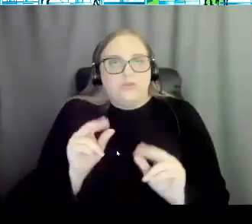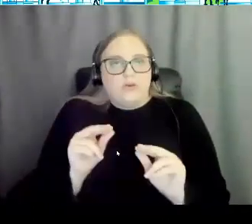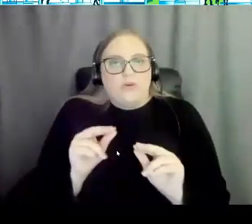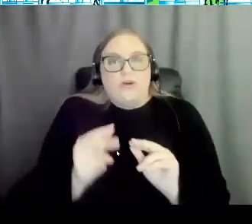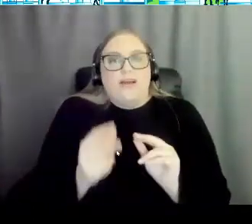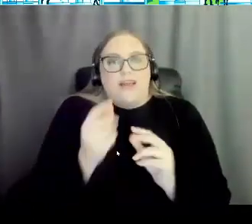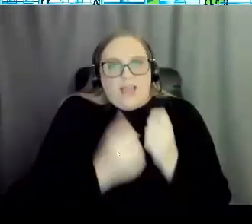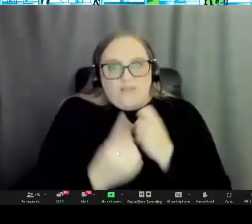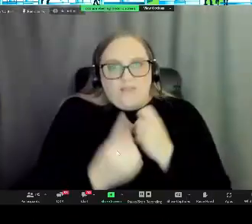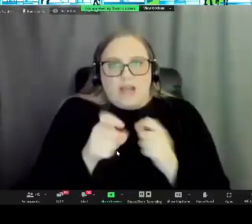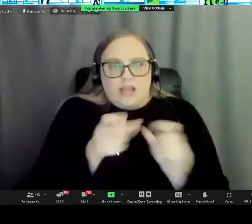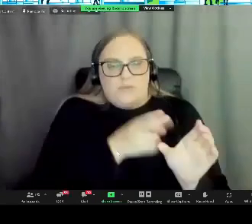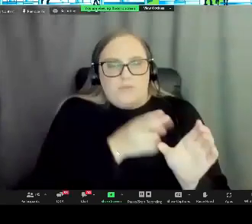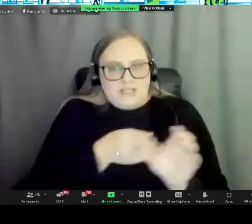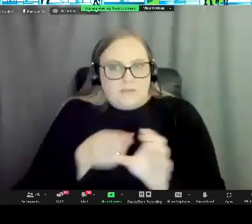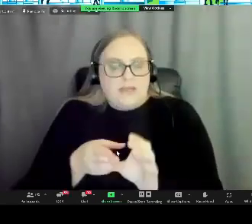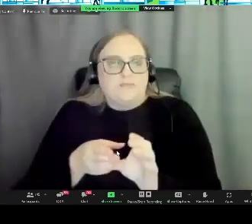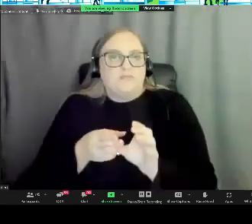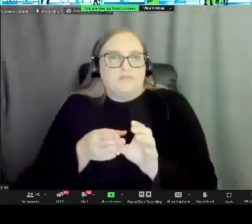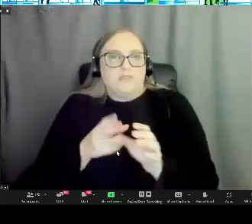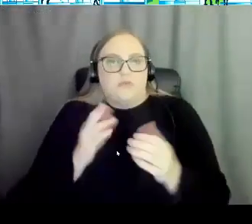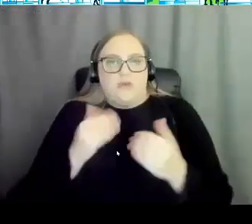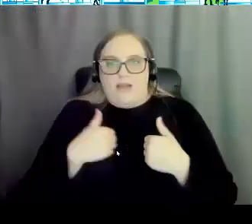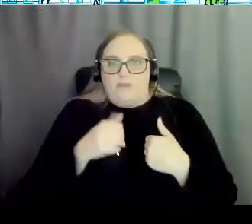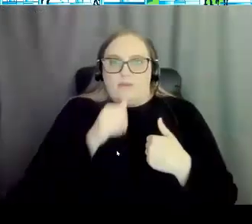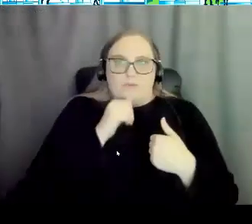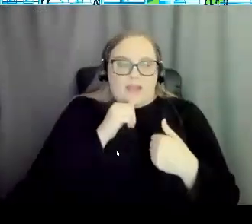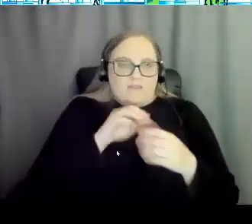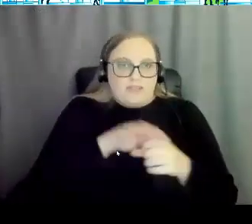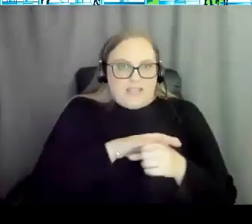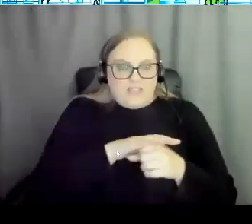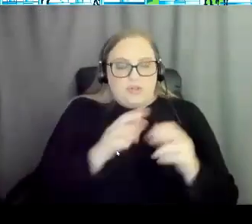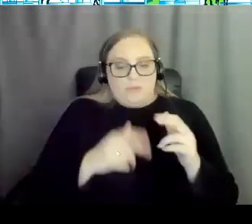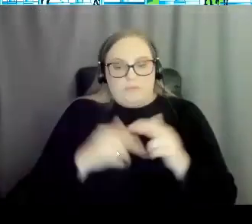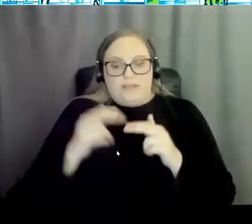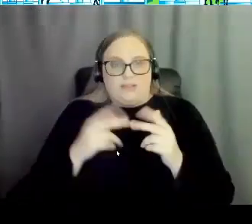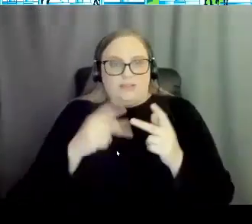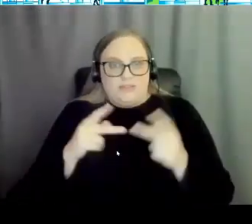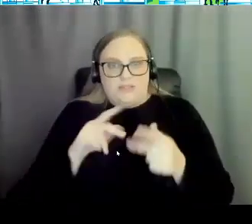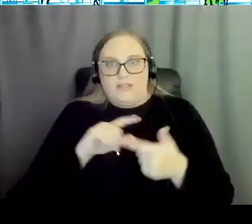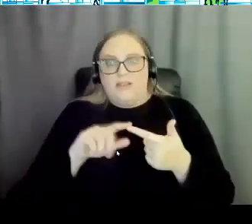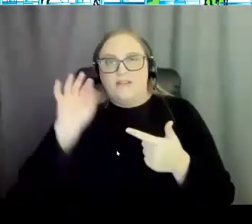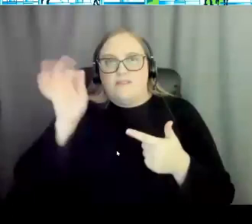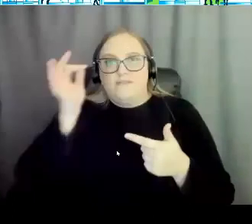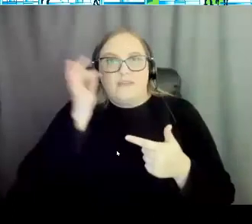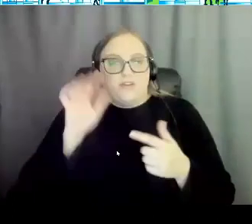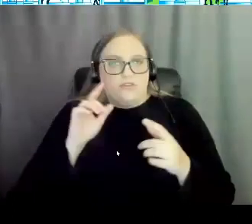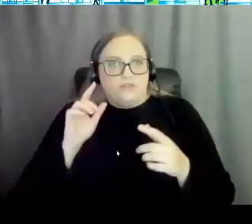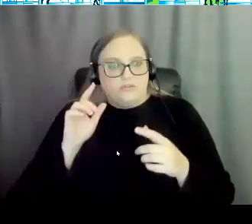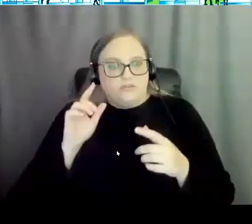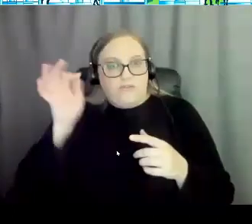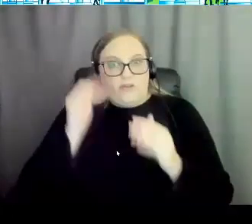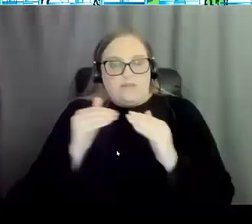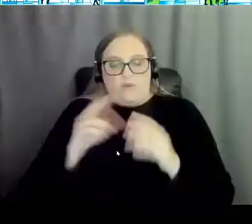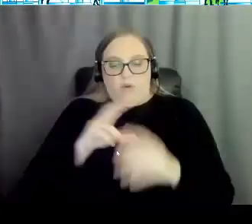of participation. Mhm. You're going to have a private sector perhaps building the facility. You have the federal government that's going to own the facility. You're going to have the